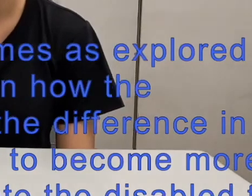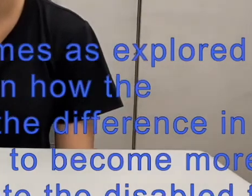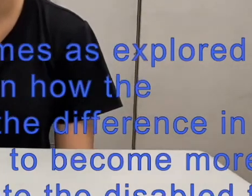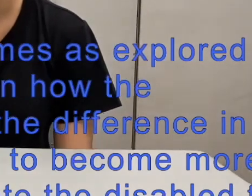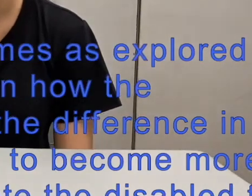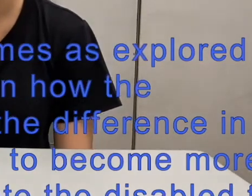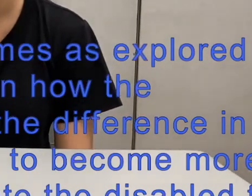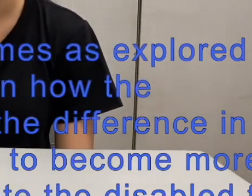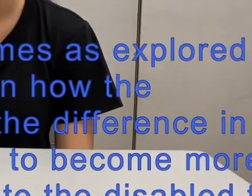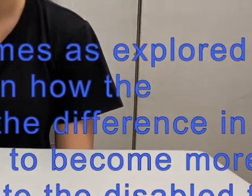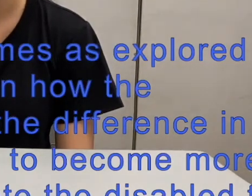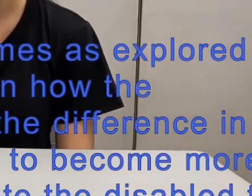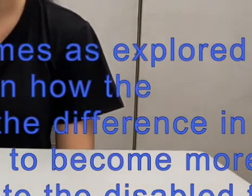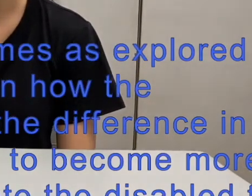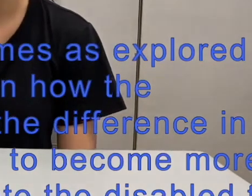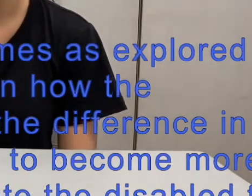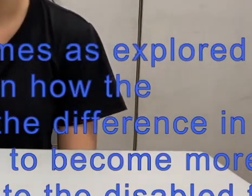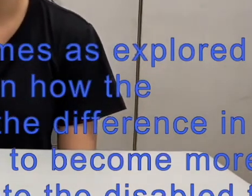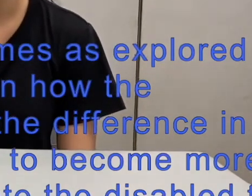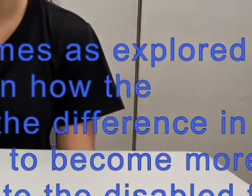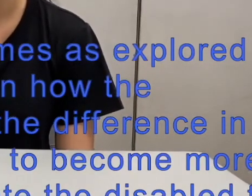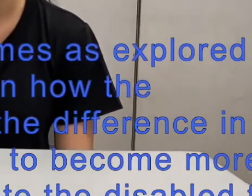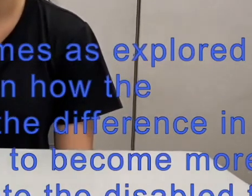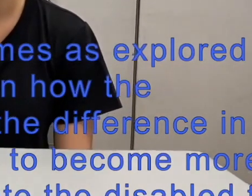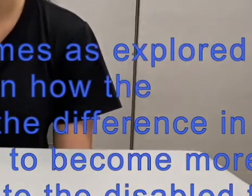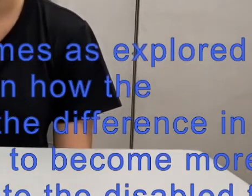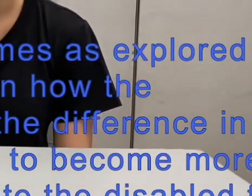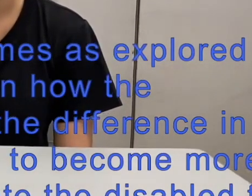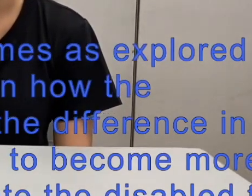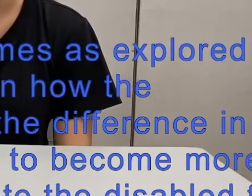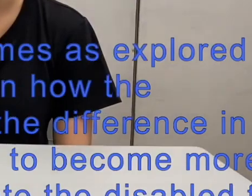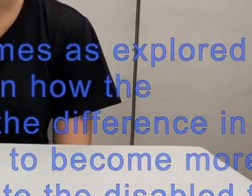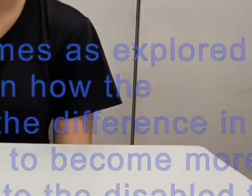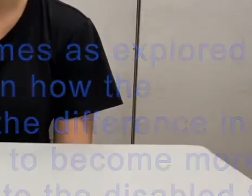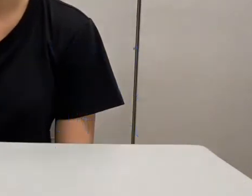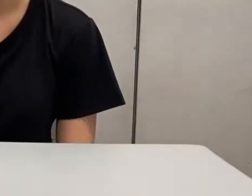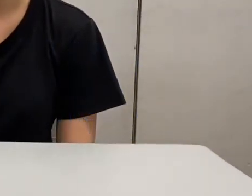ways in which we integrate the disabled to allow them to be more included in our society.